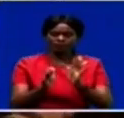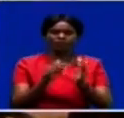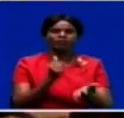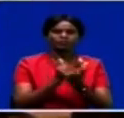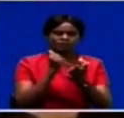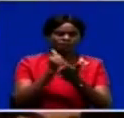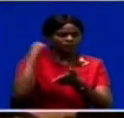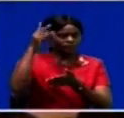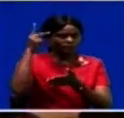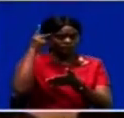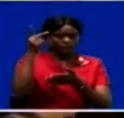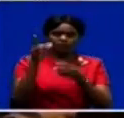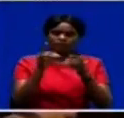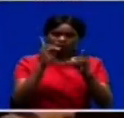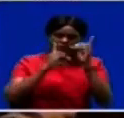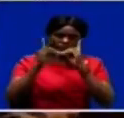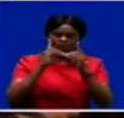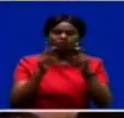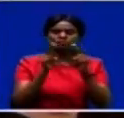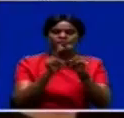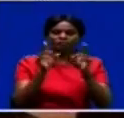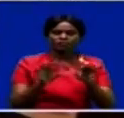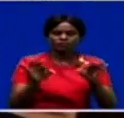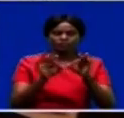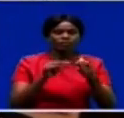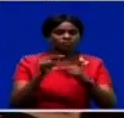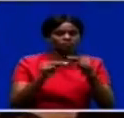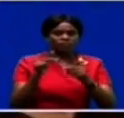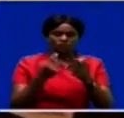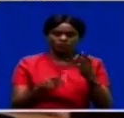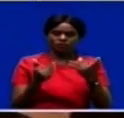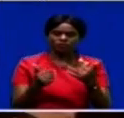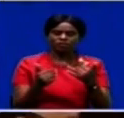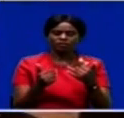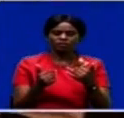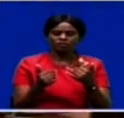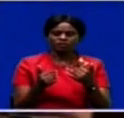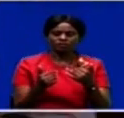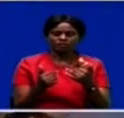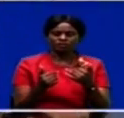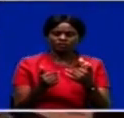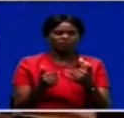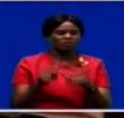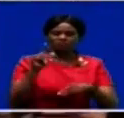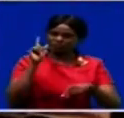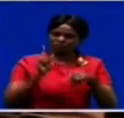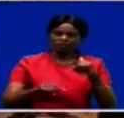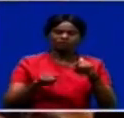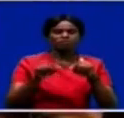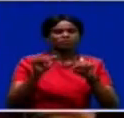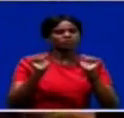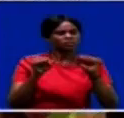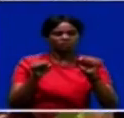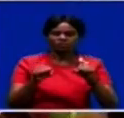dialogue. I think it's very important to note that it simply means that they are morally incapable to provide